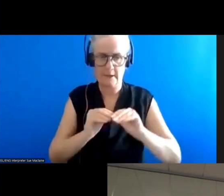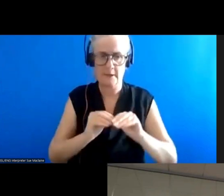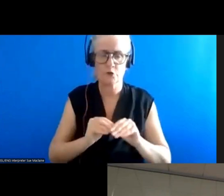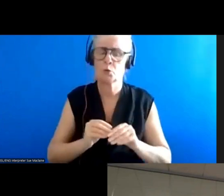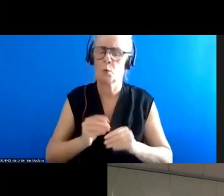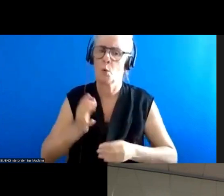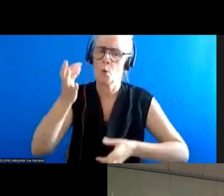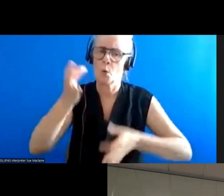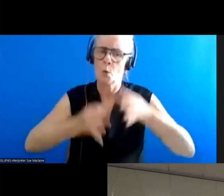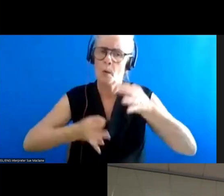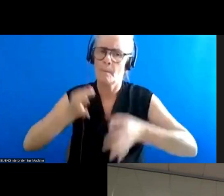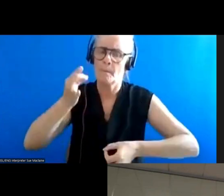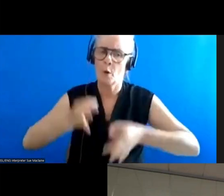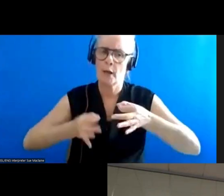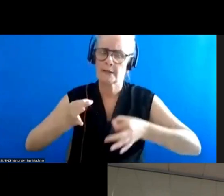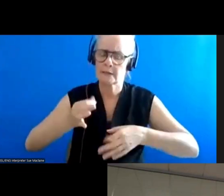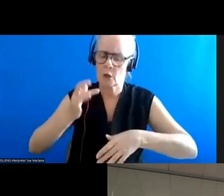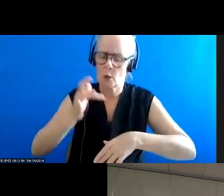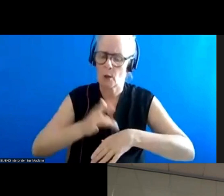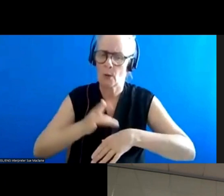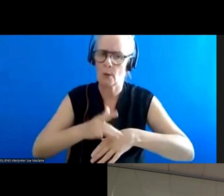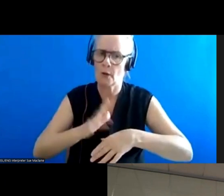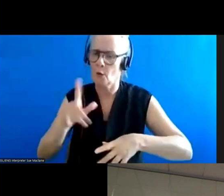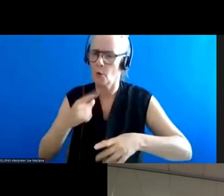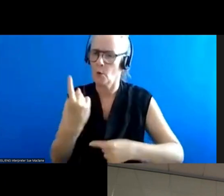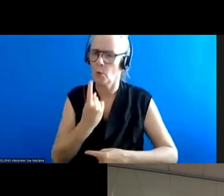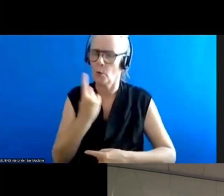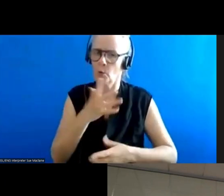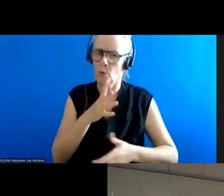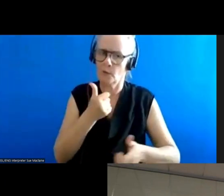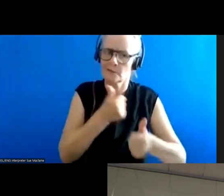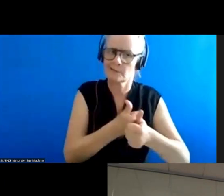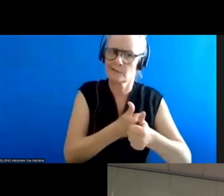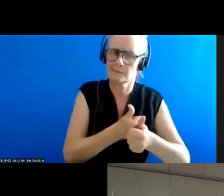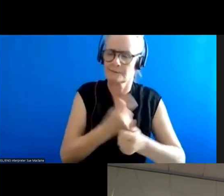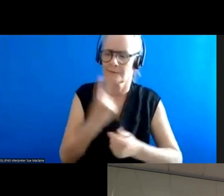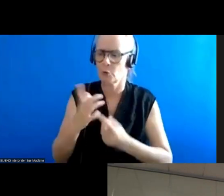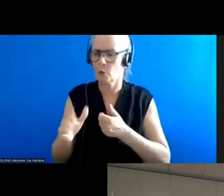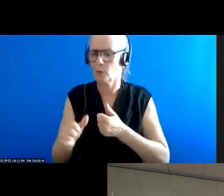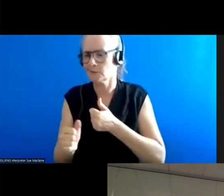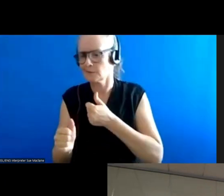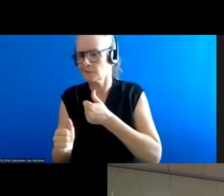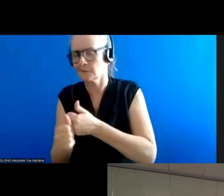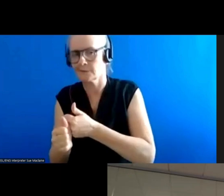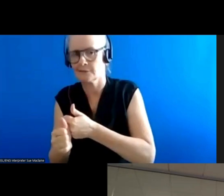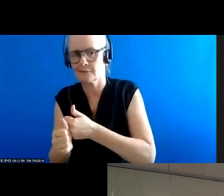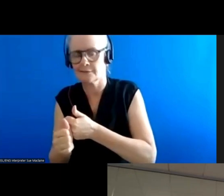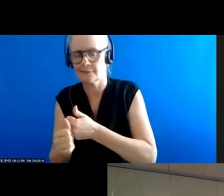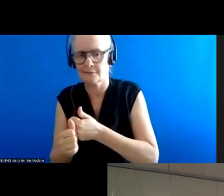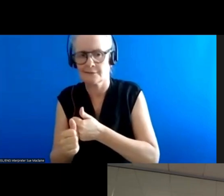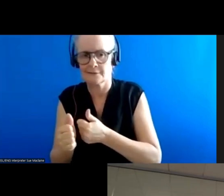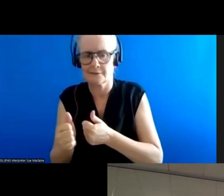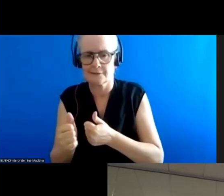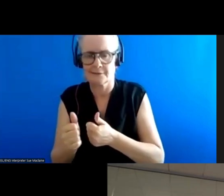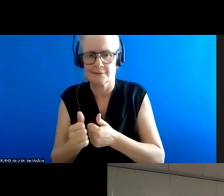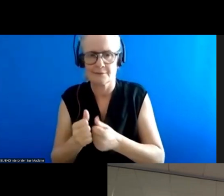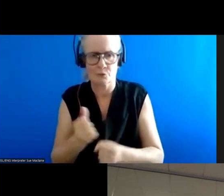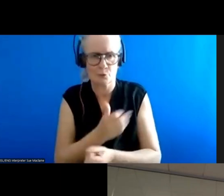of those new alliances, in order to bump up the resident numbers,